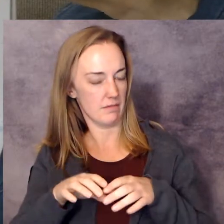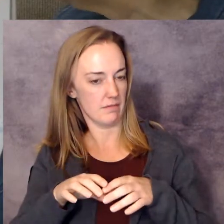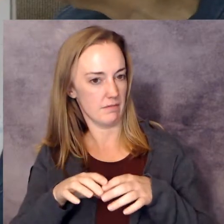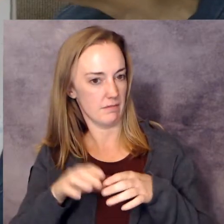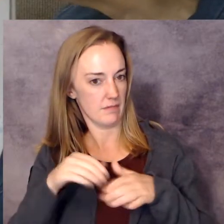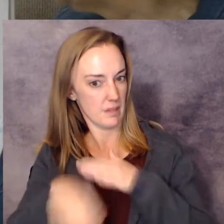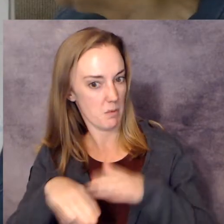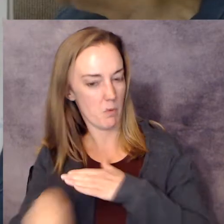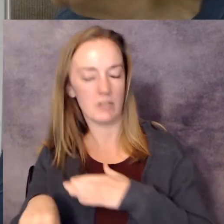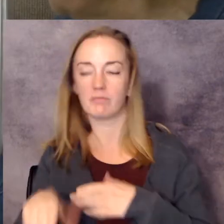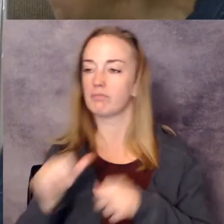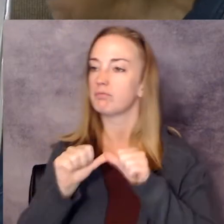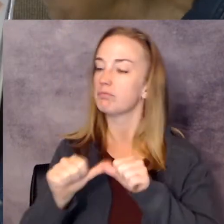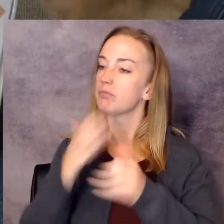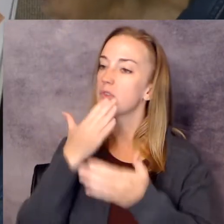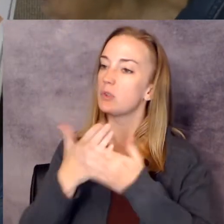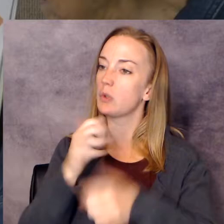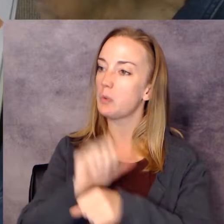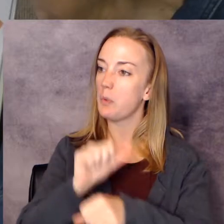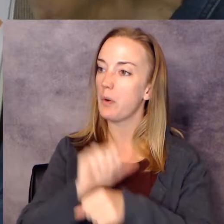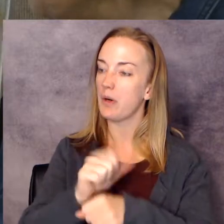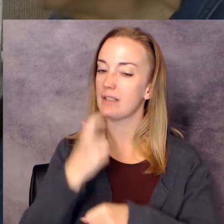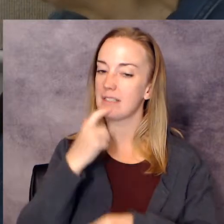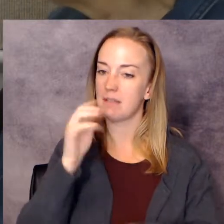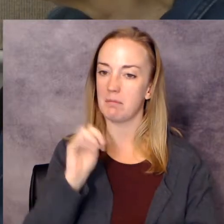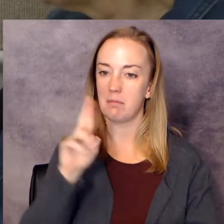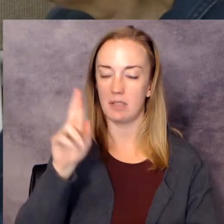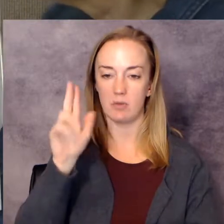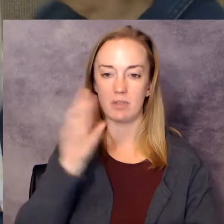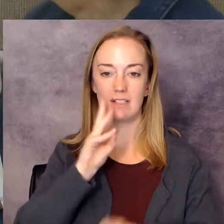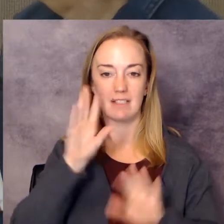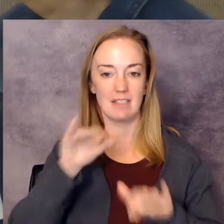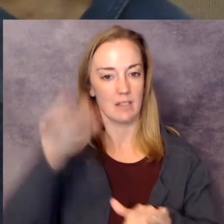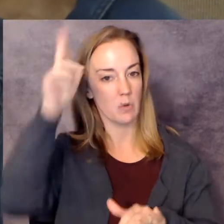Mr. Seahorse, and he swam away.